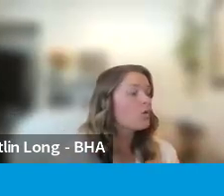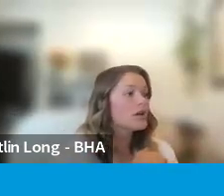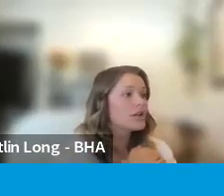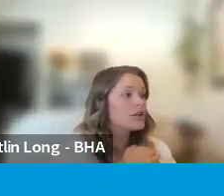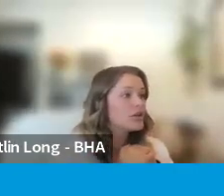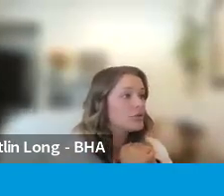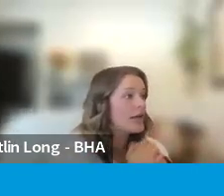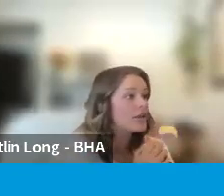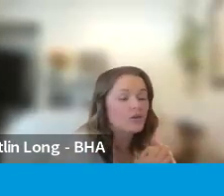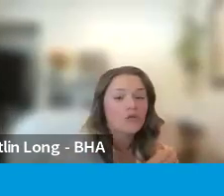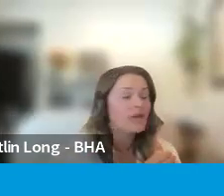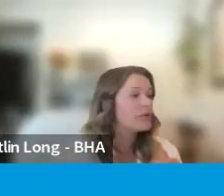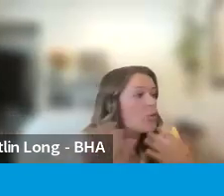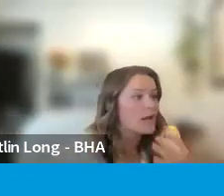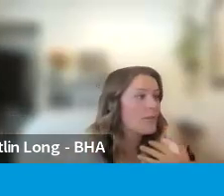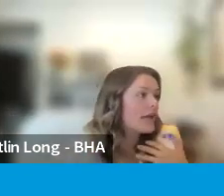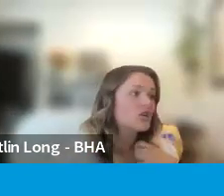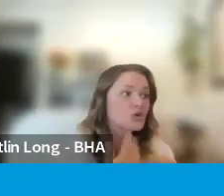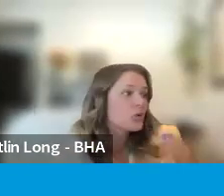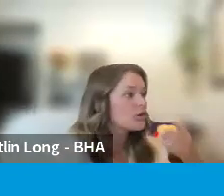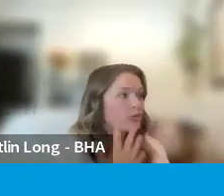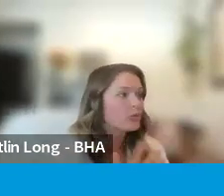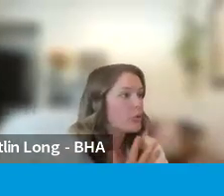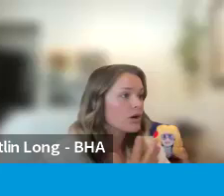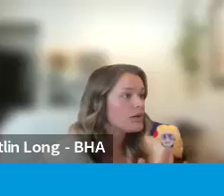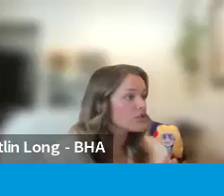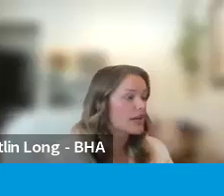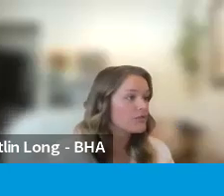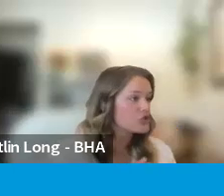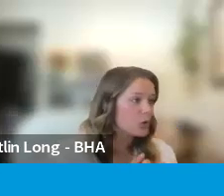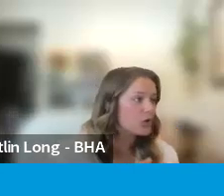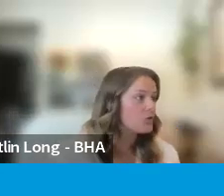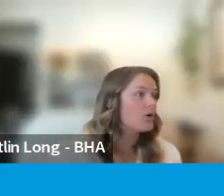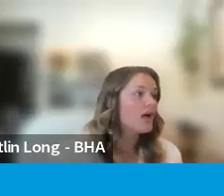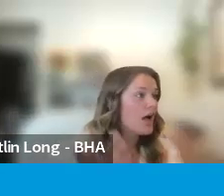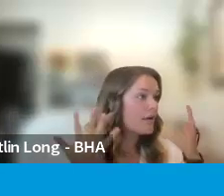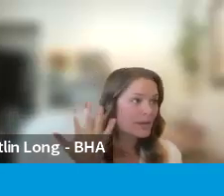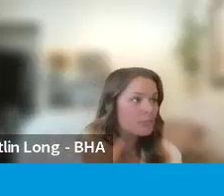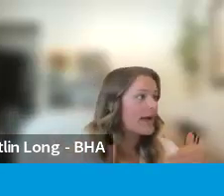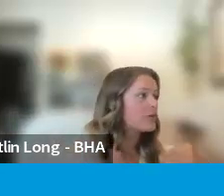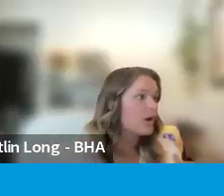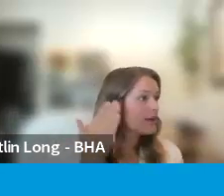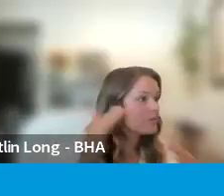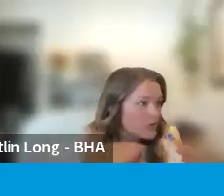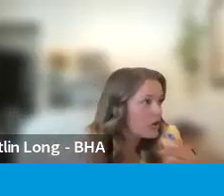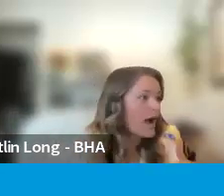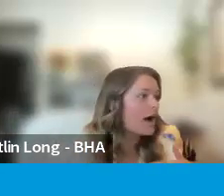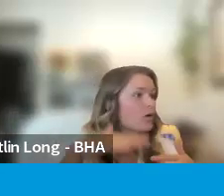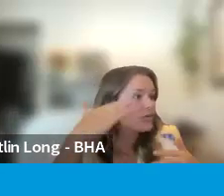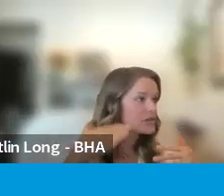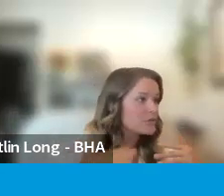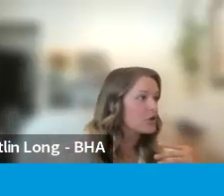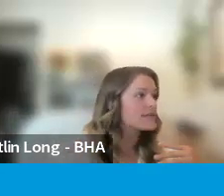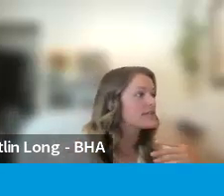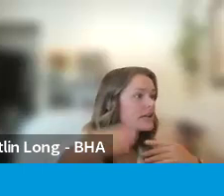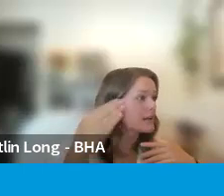reviewing? Would you like, maybe a 1-page quarterly report to kind of show you in black and white,